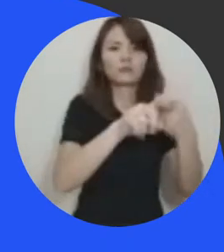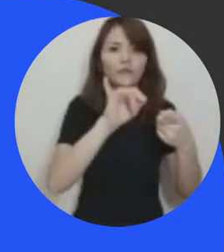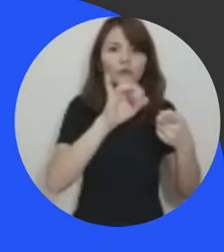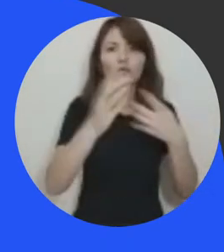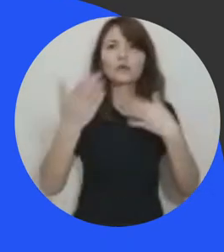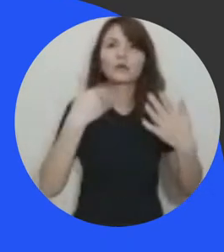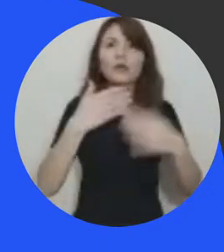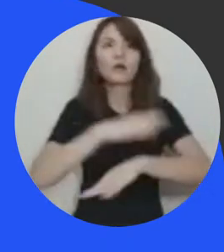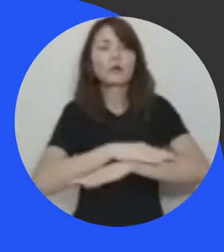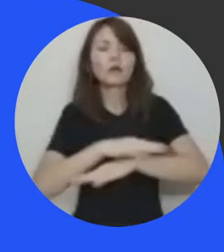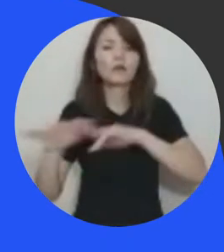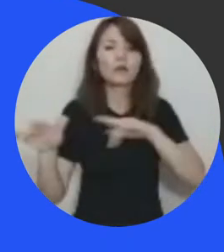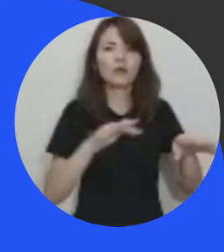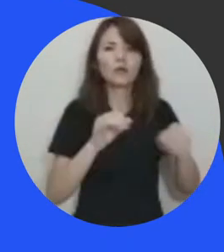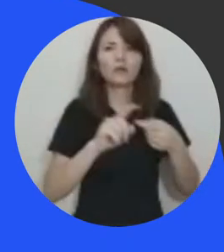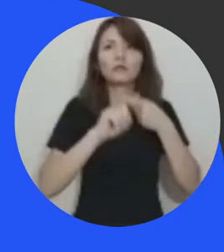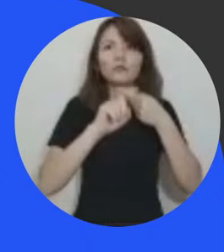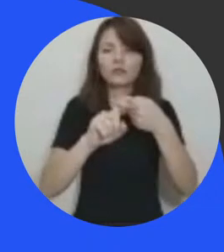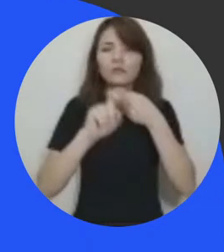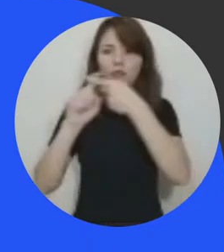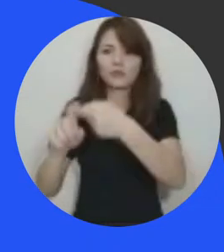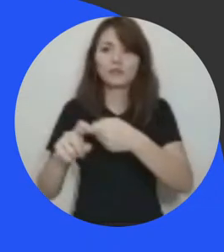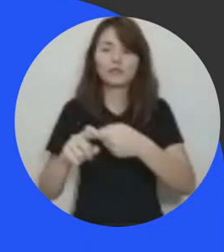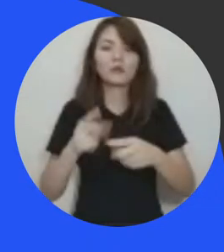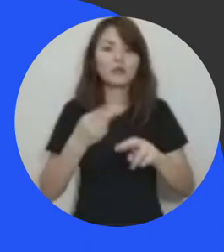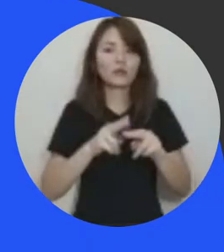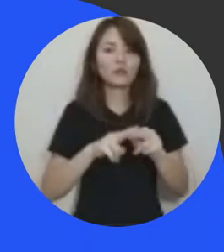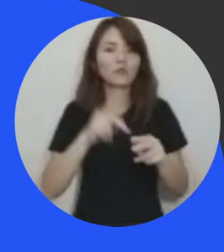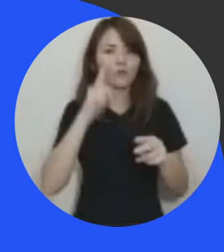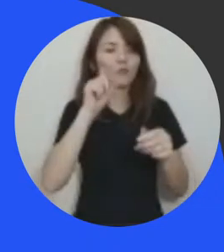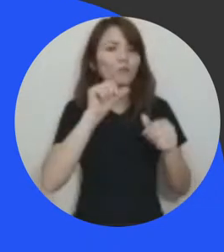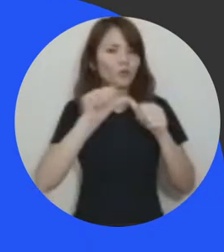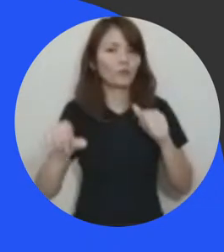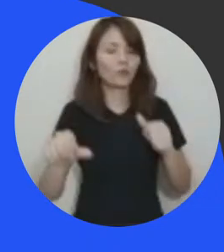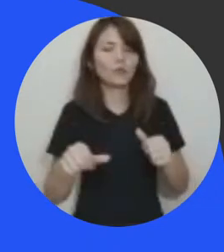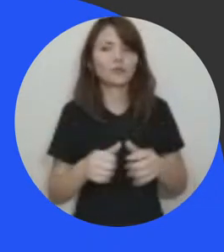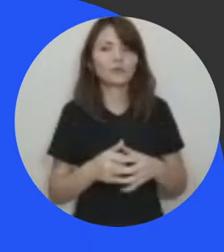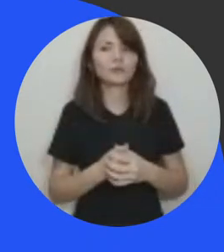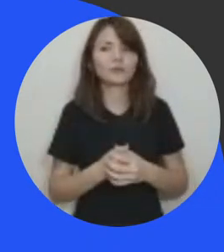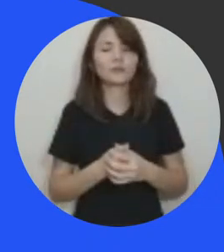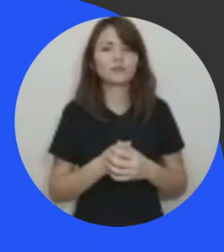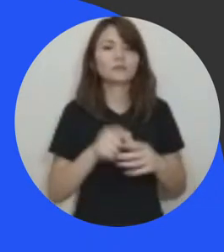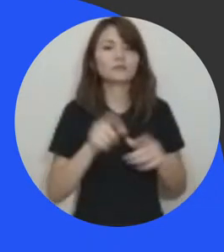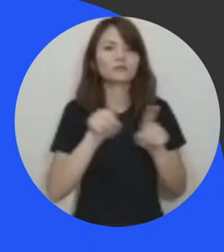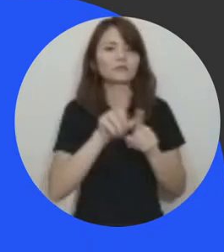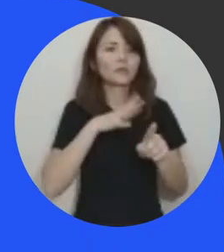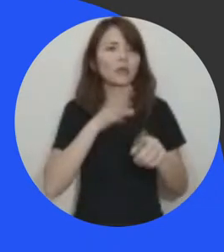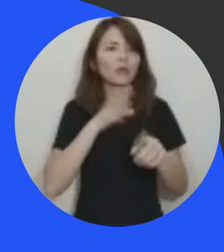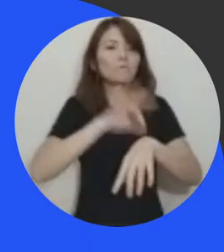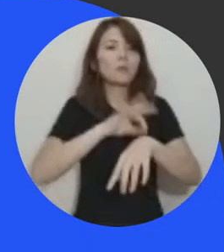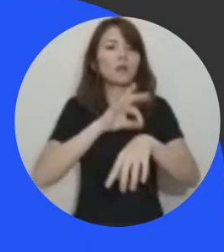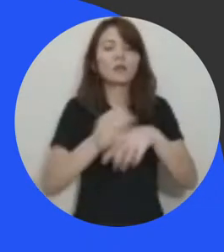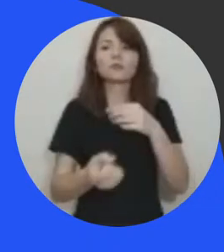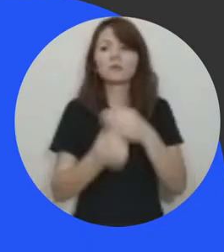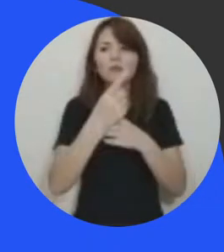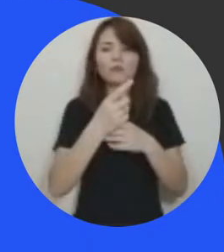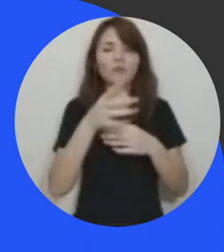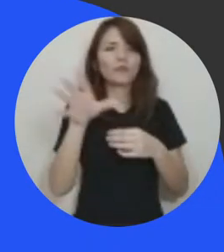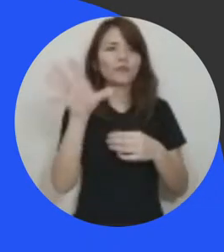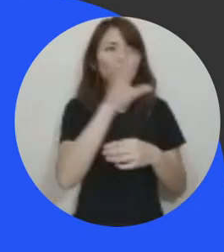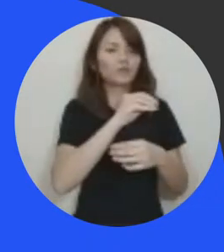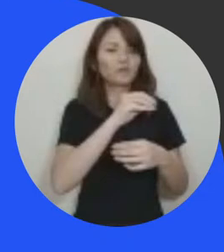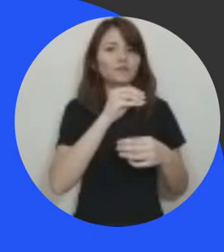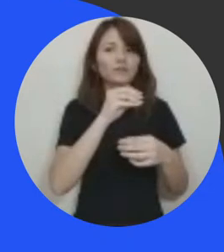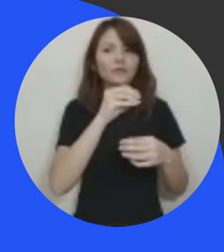pathogens, especially respiratory pathogens like COVID-19, thrive off human behavior and human